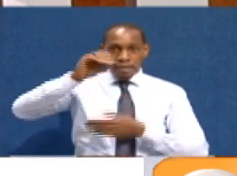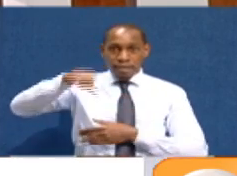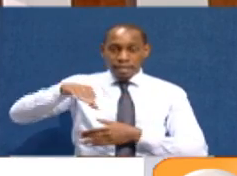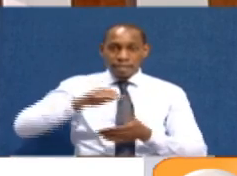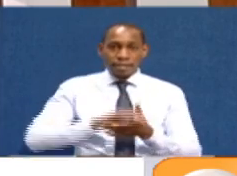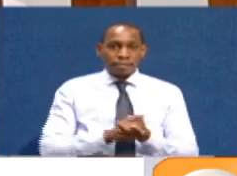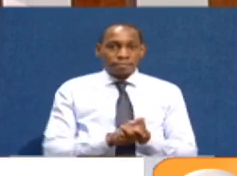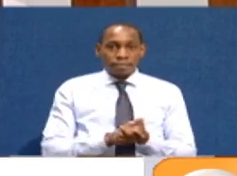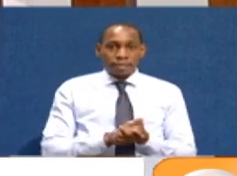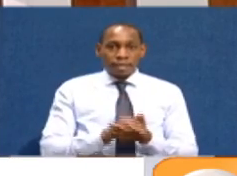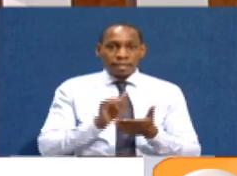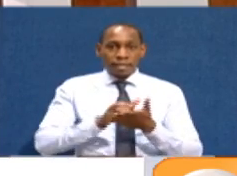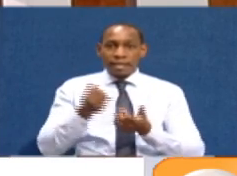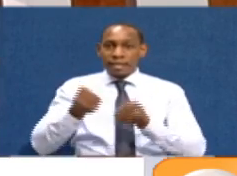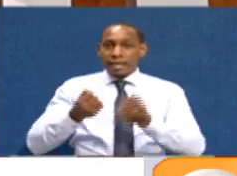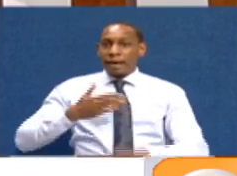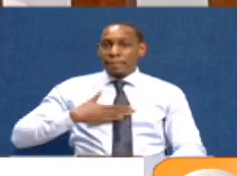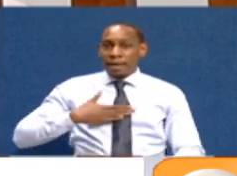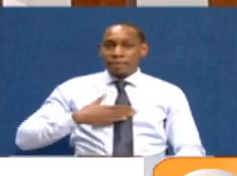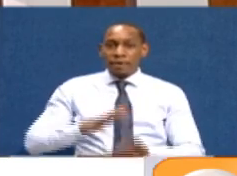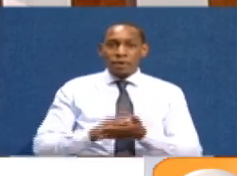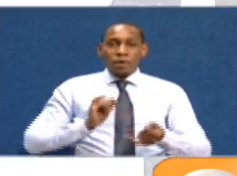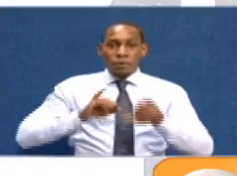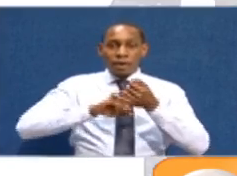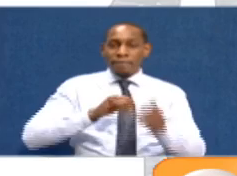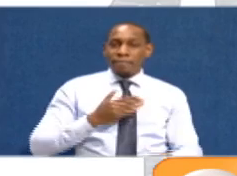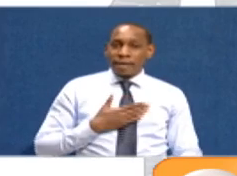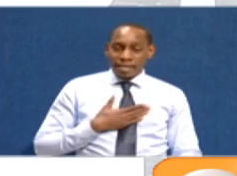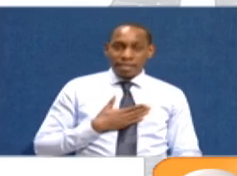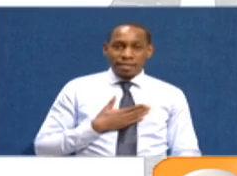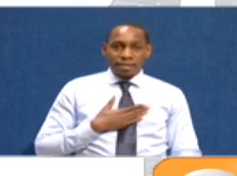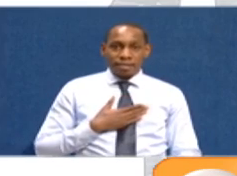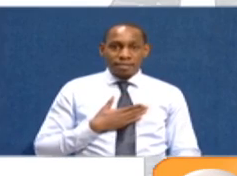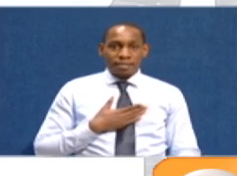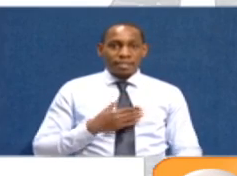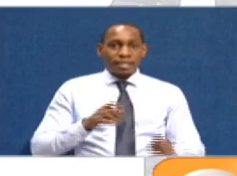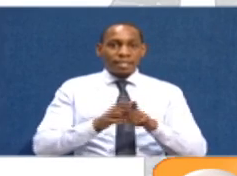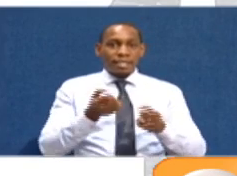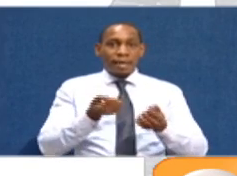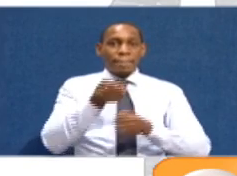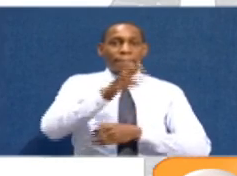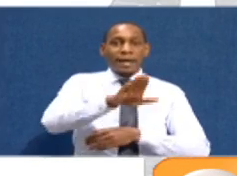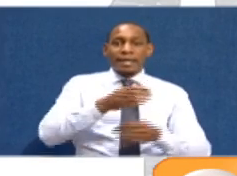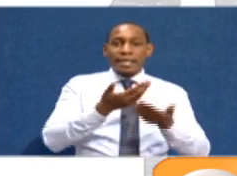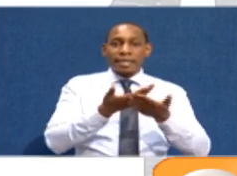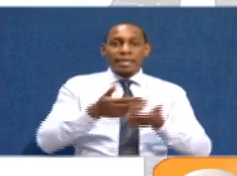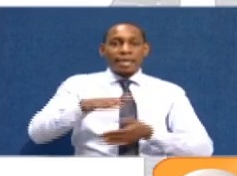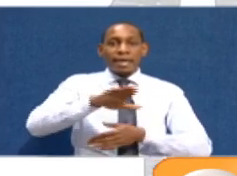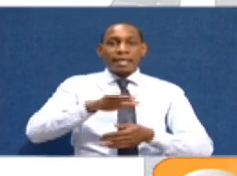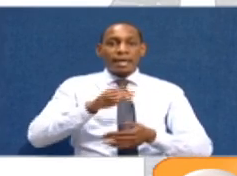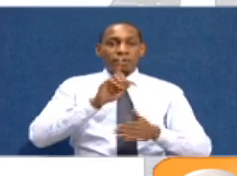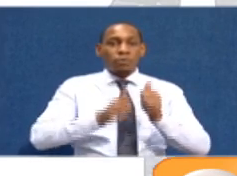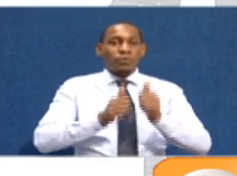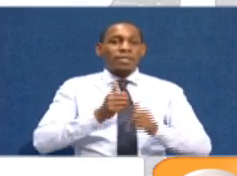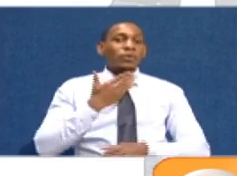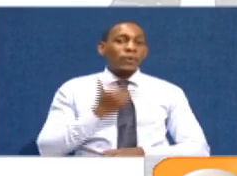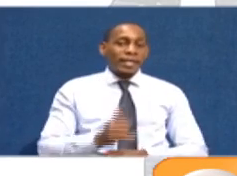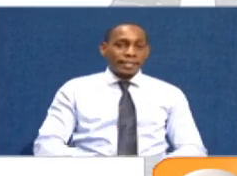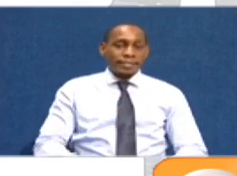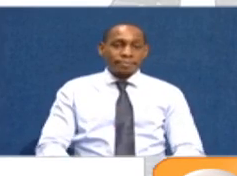was like, it's my car. It's my wife. No. Like, I'll park wherever I want. No.